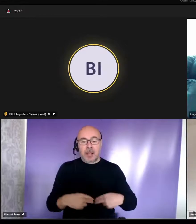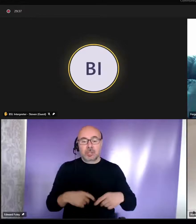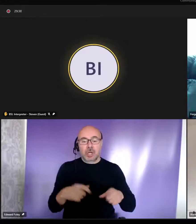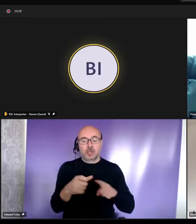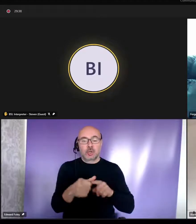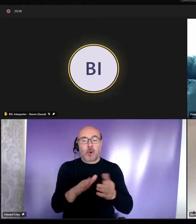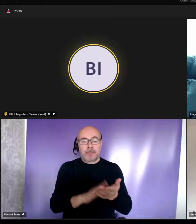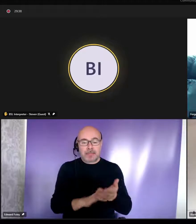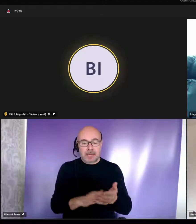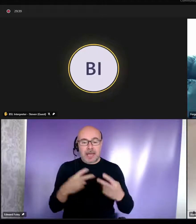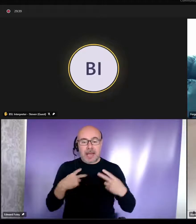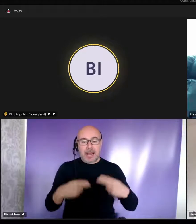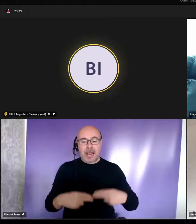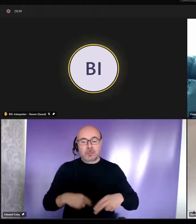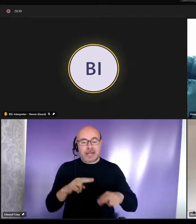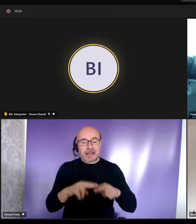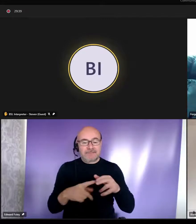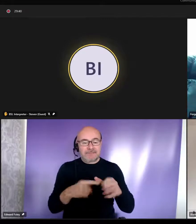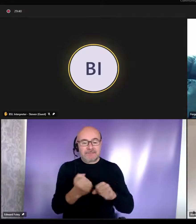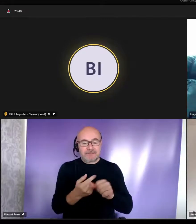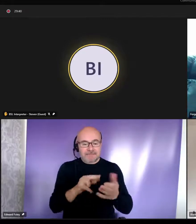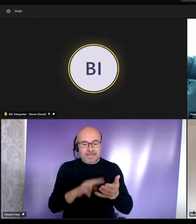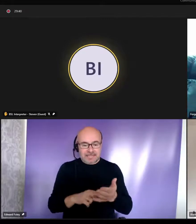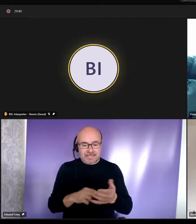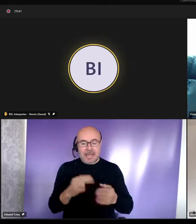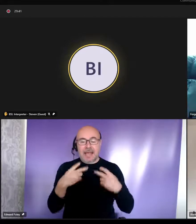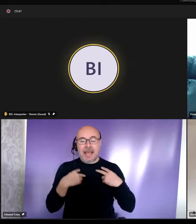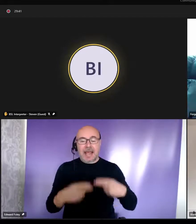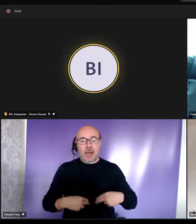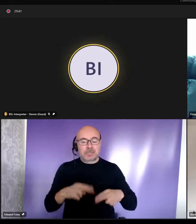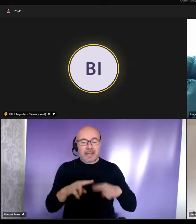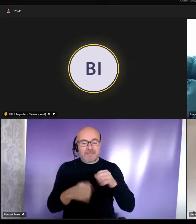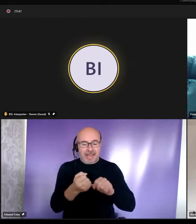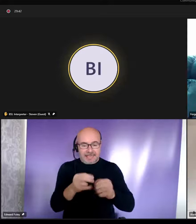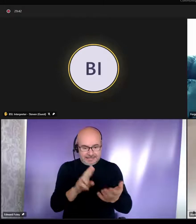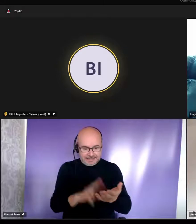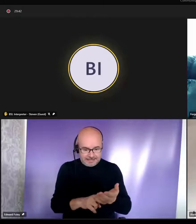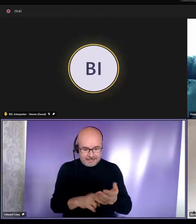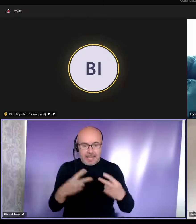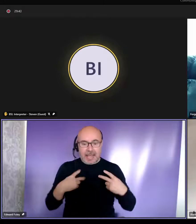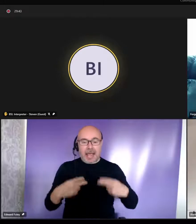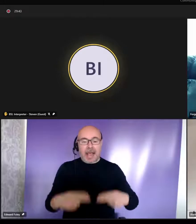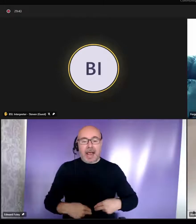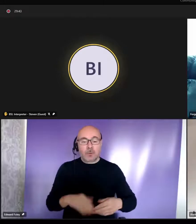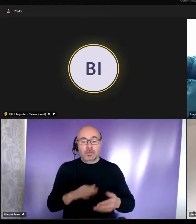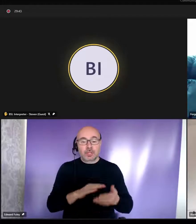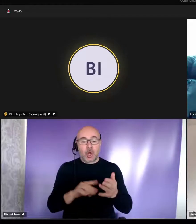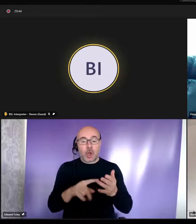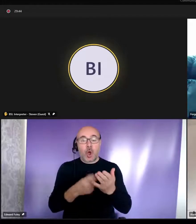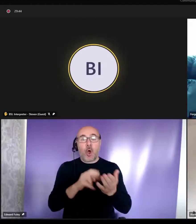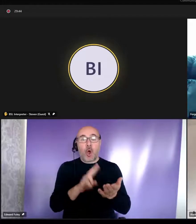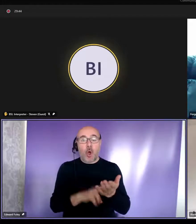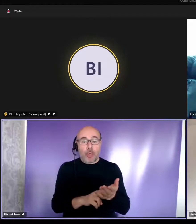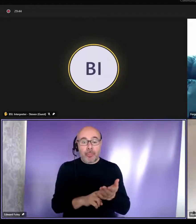Councillor Fagan, Councillor Ferguson present. Councillor Horn.